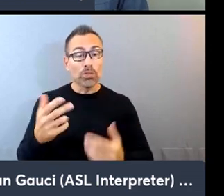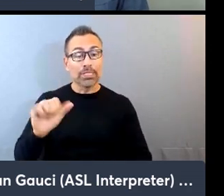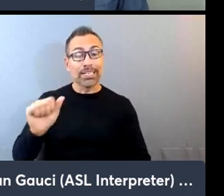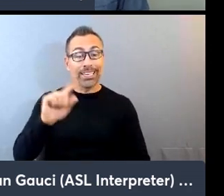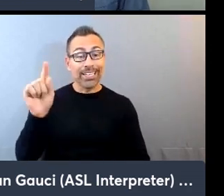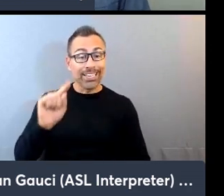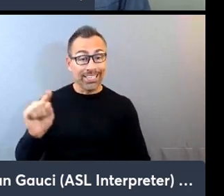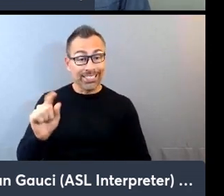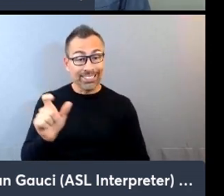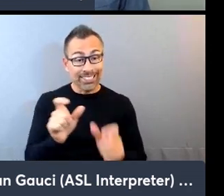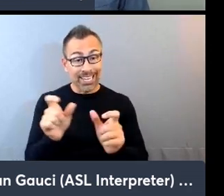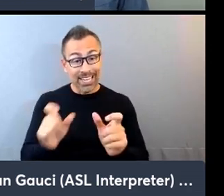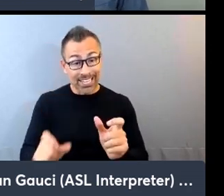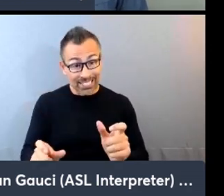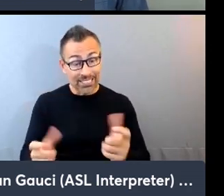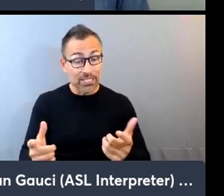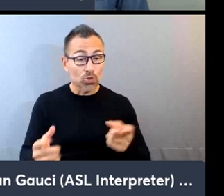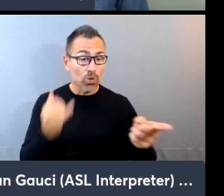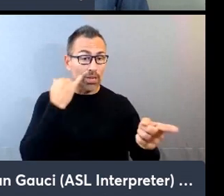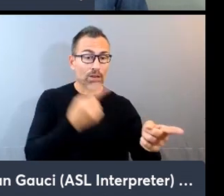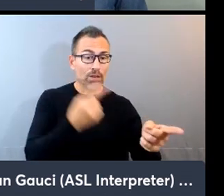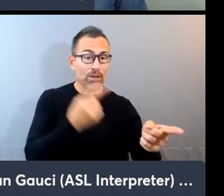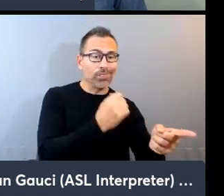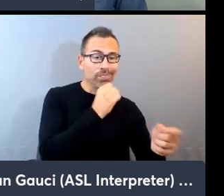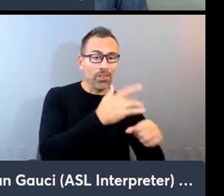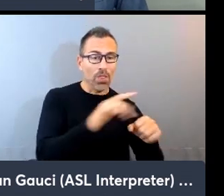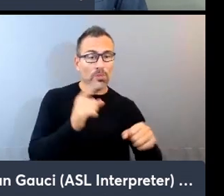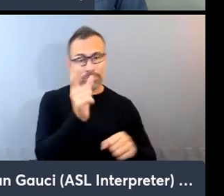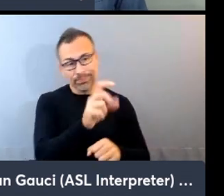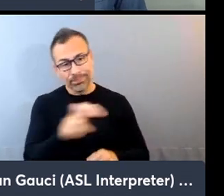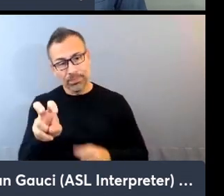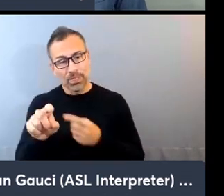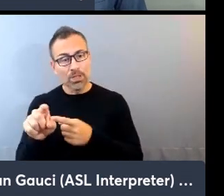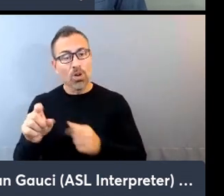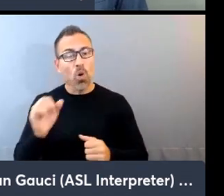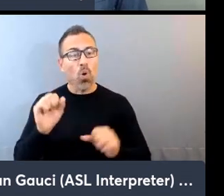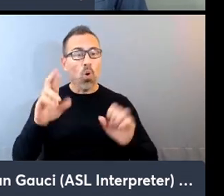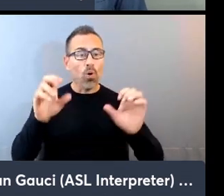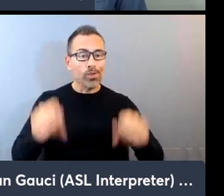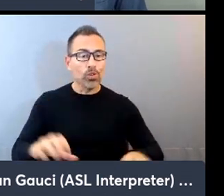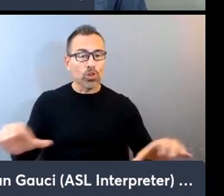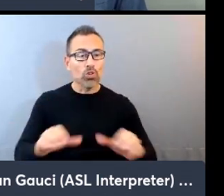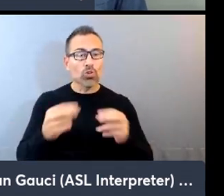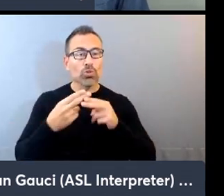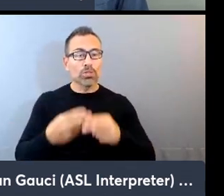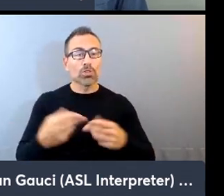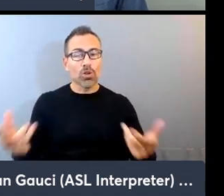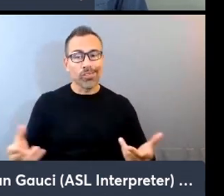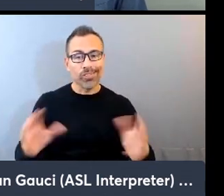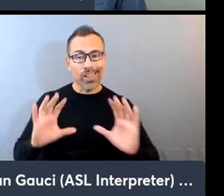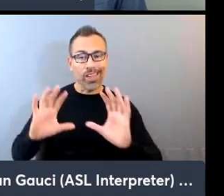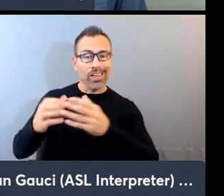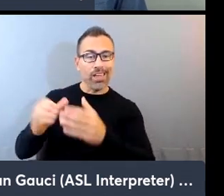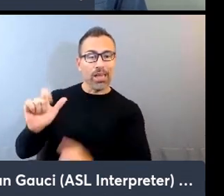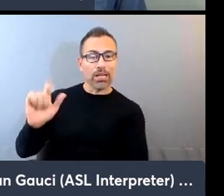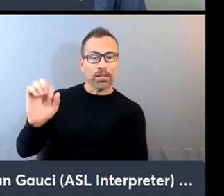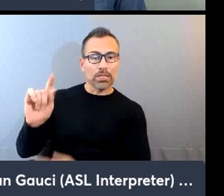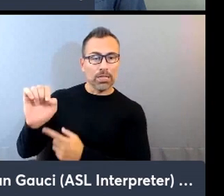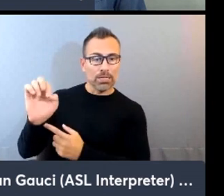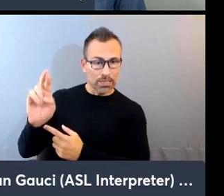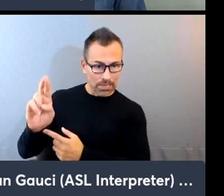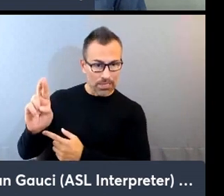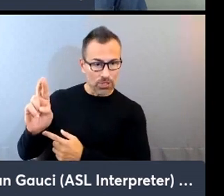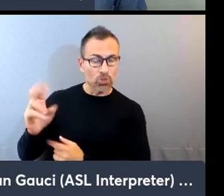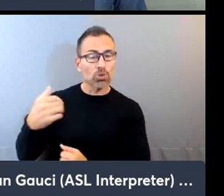at least one instance in another availability zone, or you could do a DB cluster which spins up two instances in different